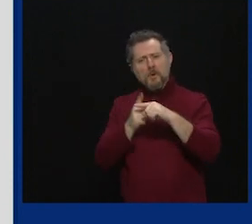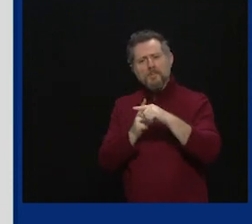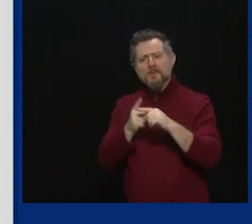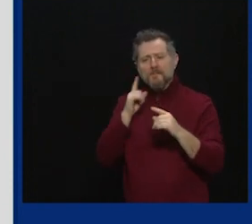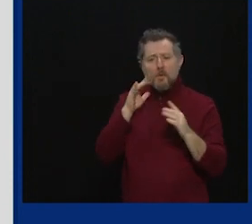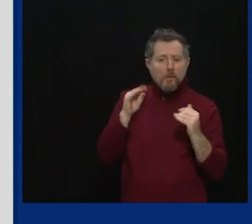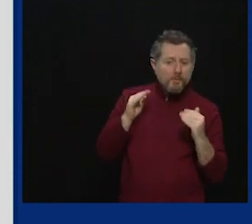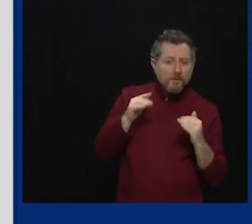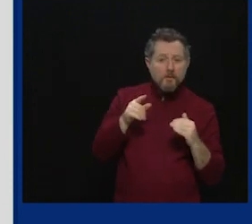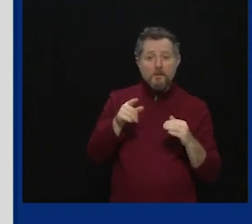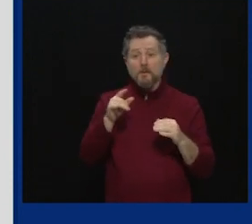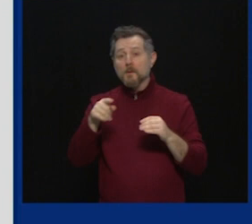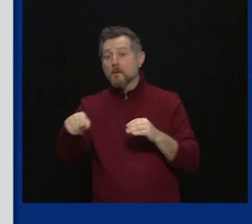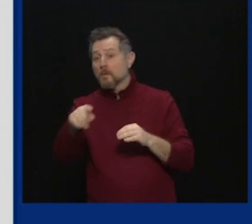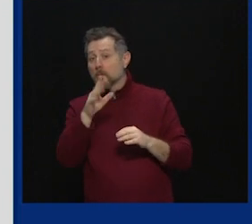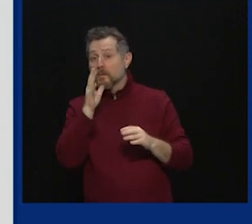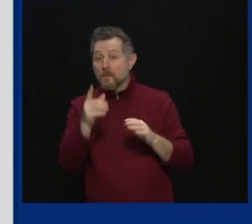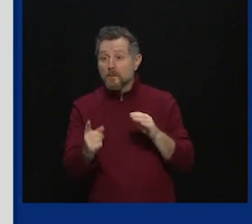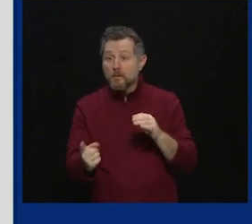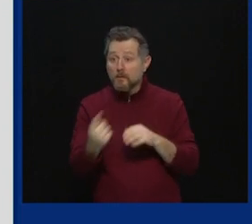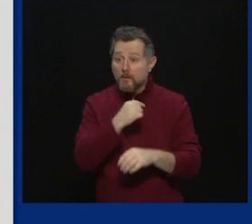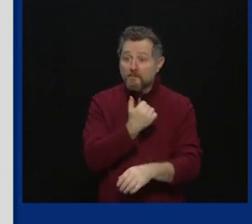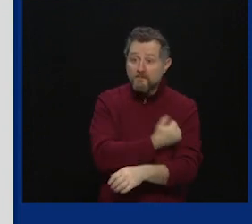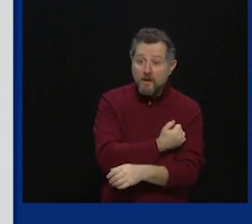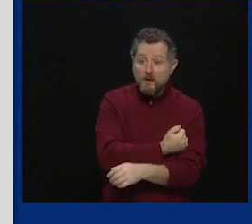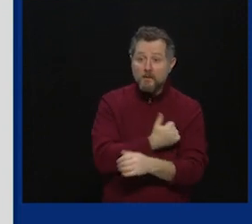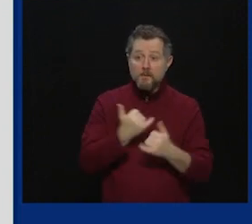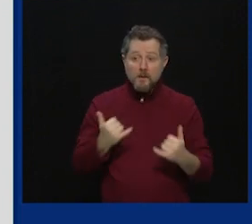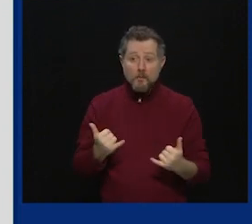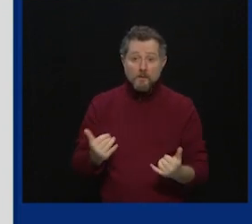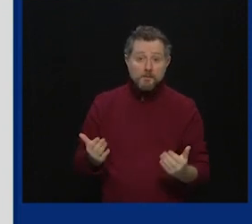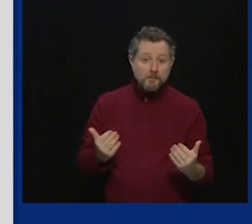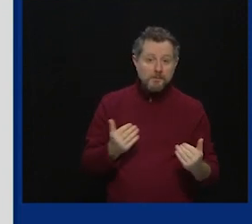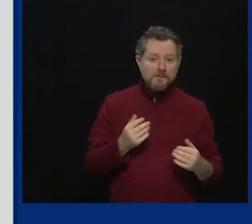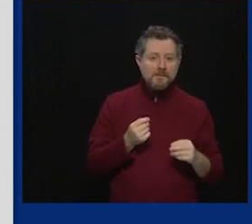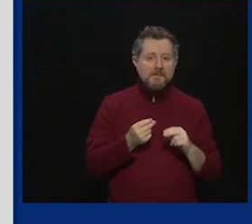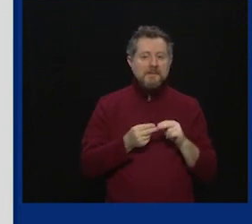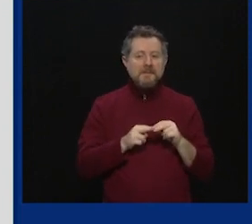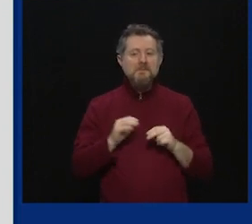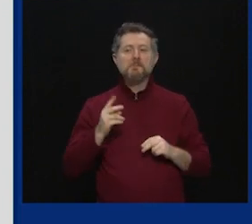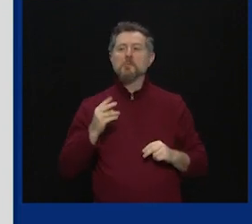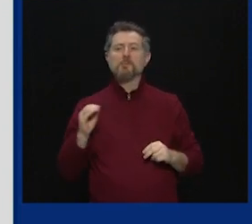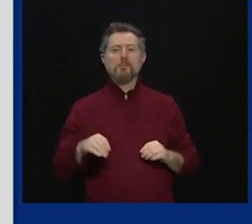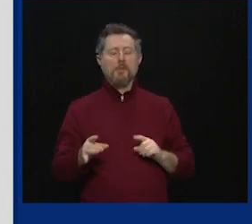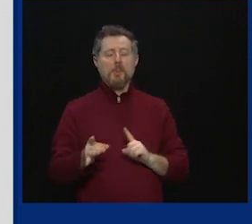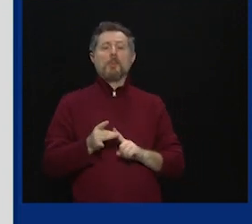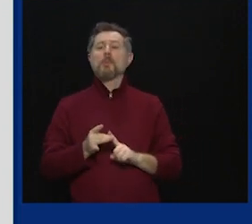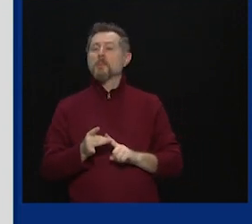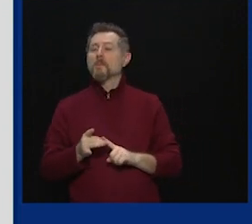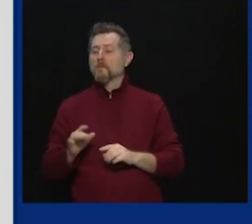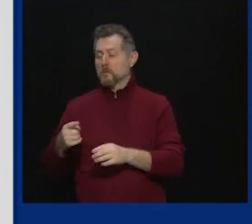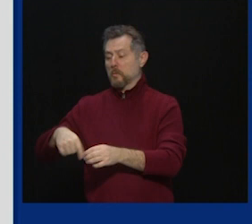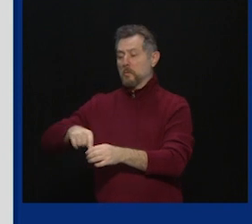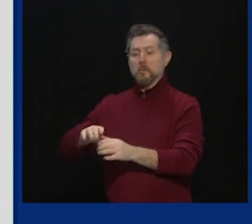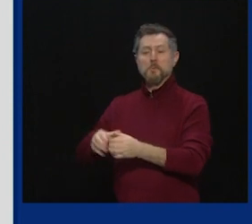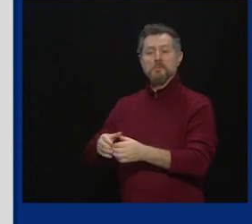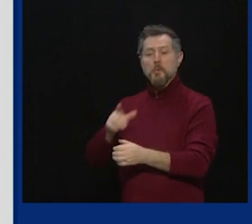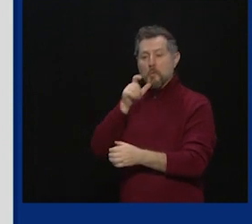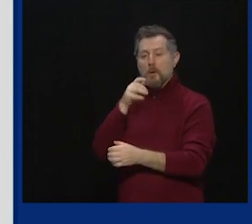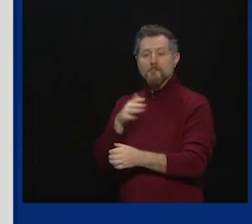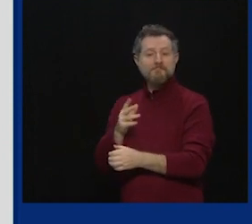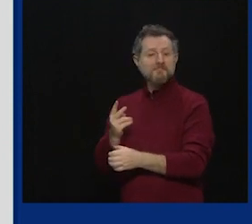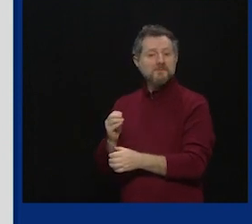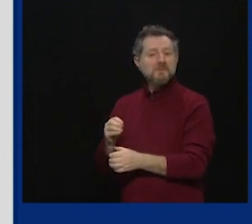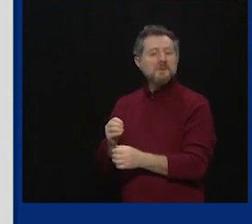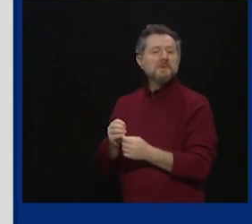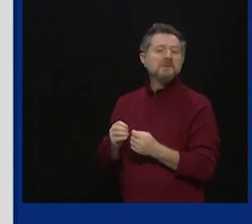get vaccinated now, and that only increase of 2% from Thanksgiving till now will change, and that it starts going up